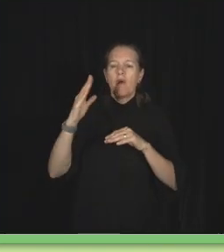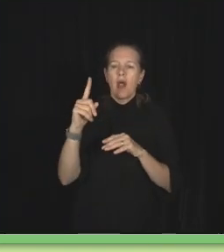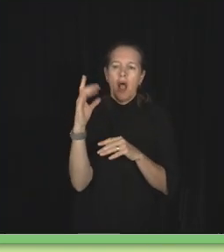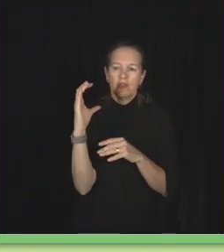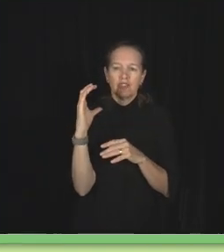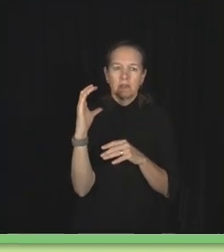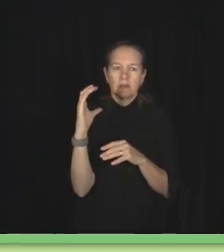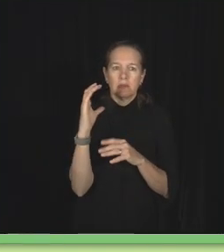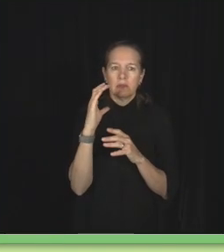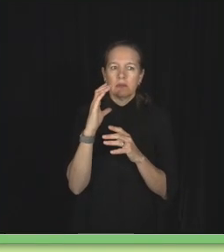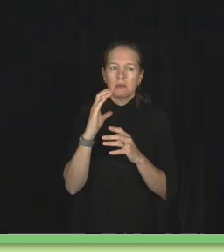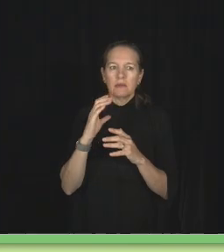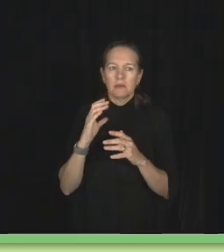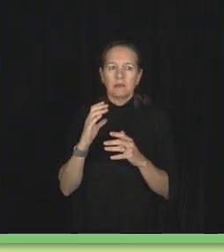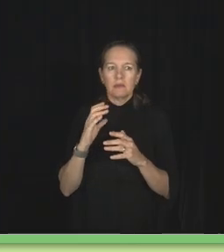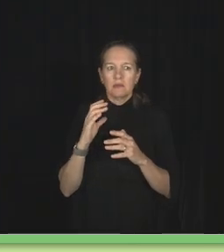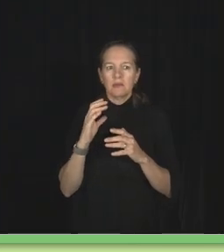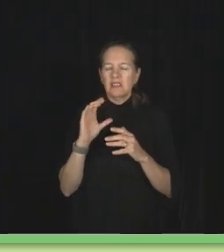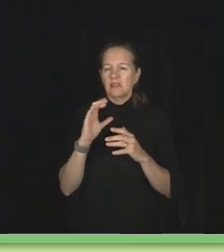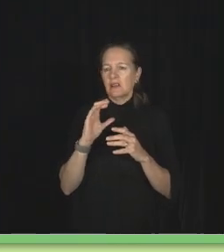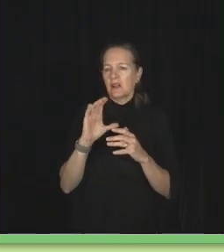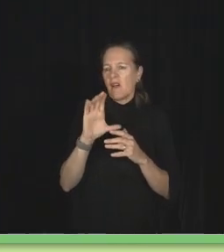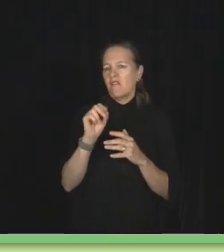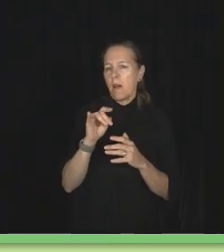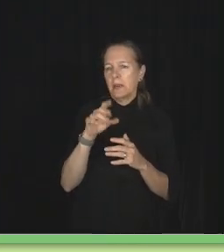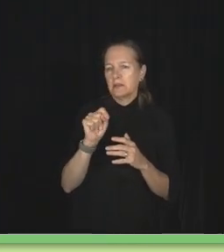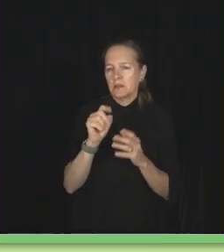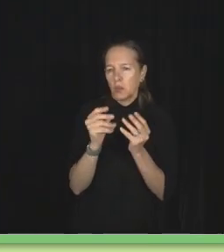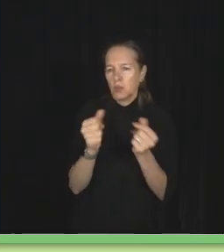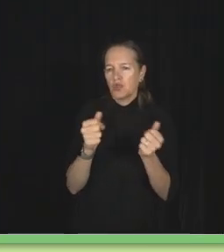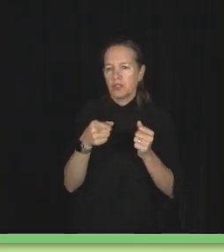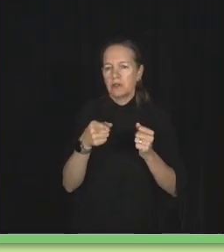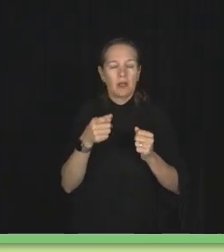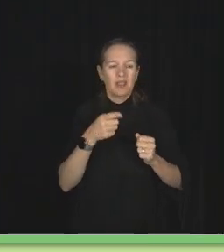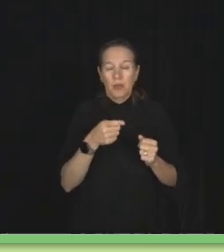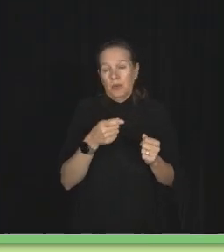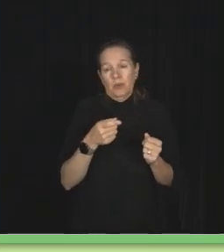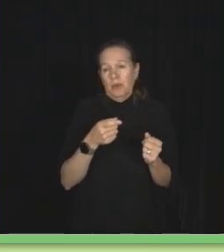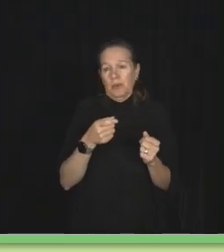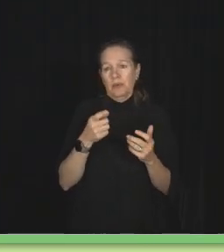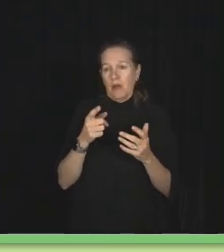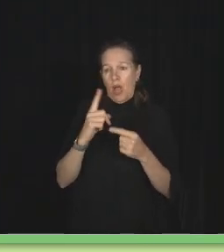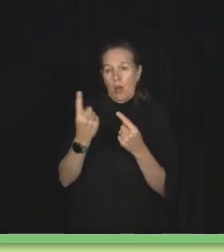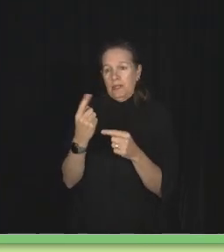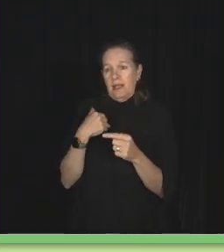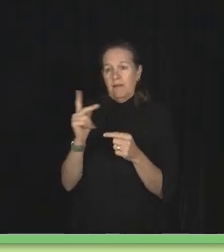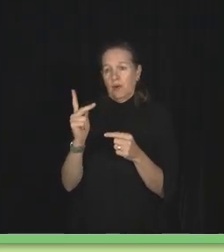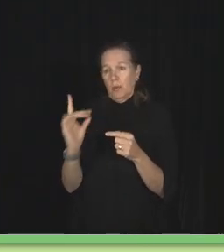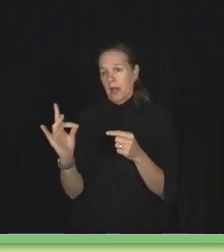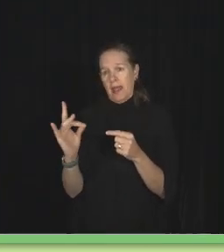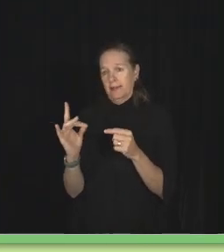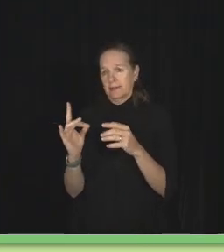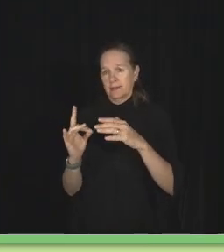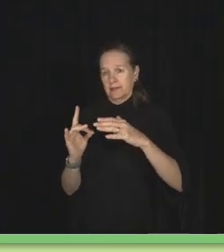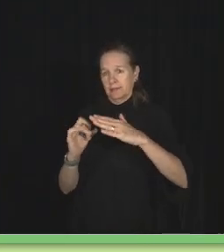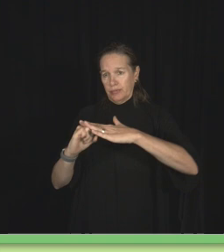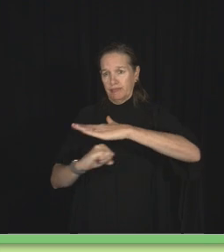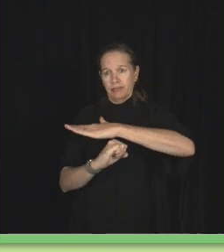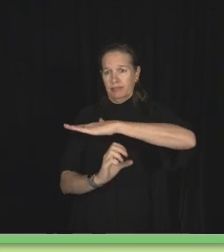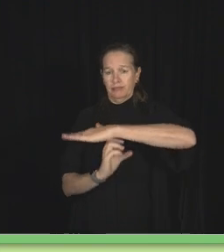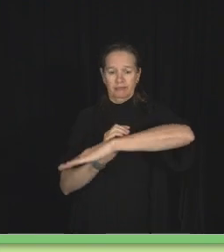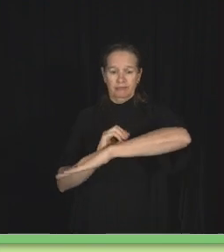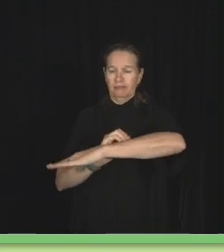conformance solutions out there. You can't go to any major cloud service or private cloud option and not have Kubernetes conformant and stable